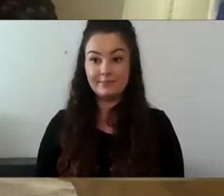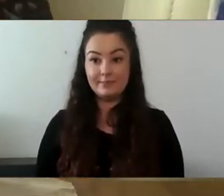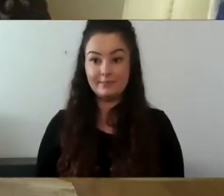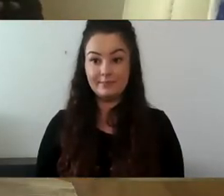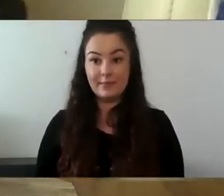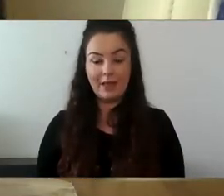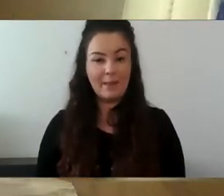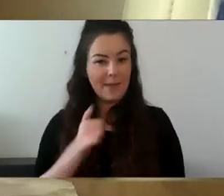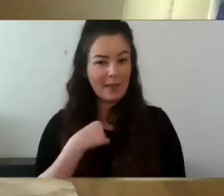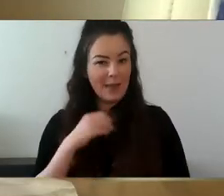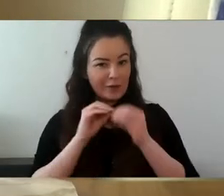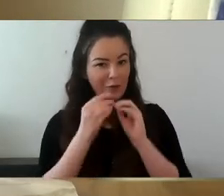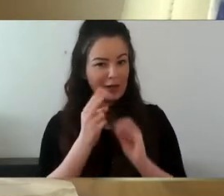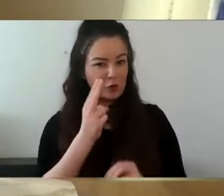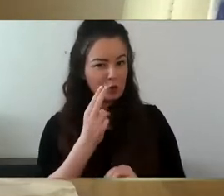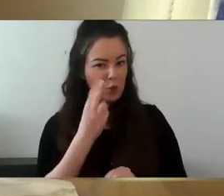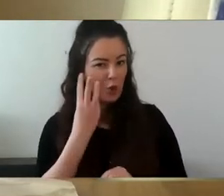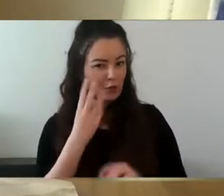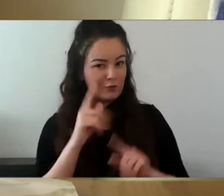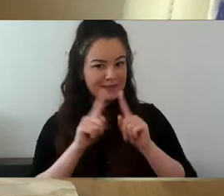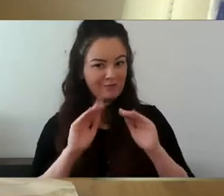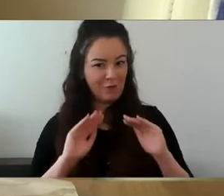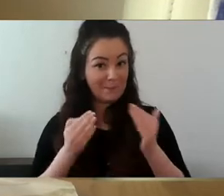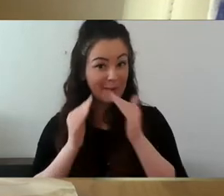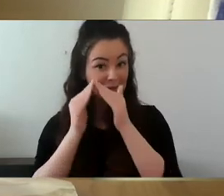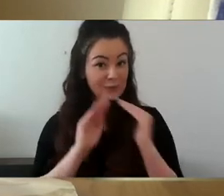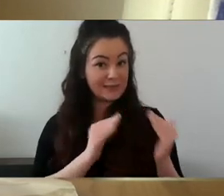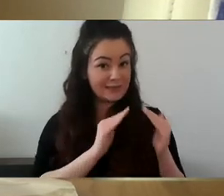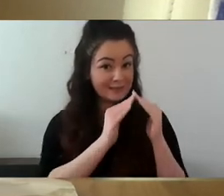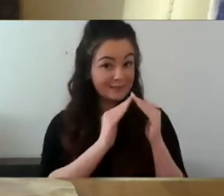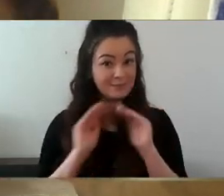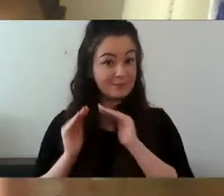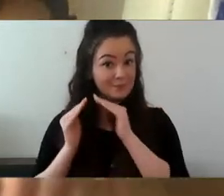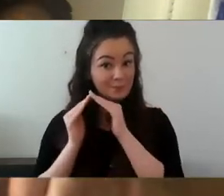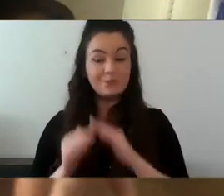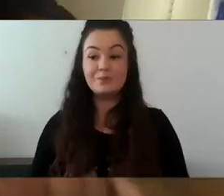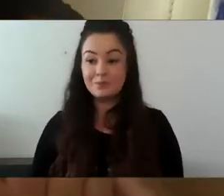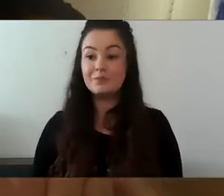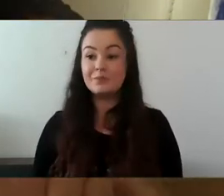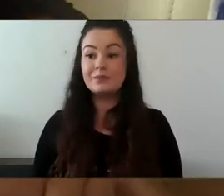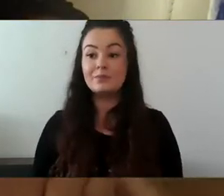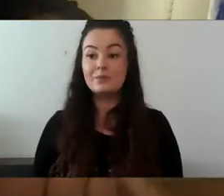I think I'm going to do two or three mountains today.